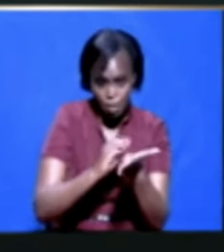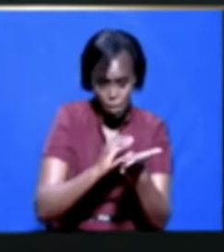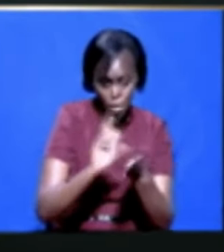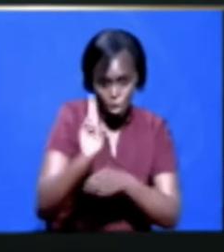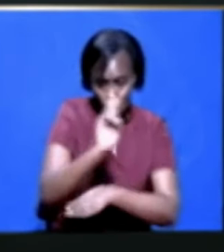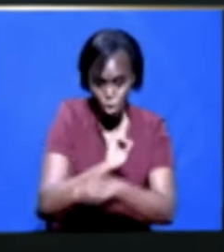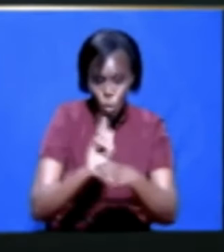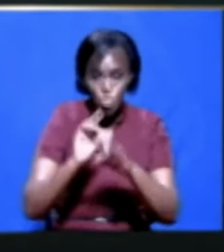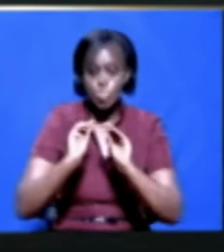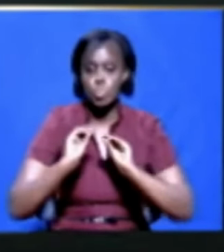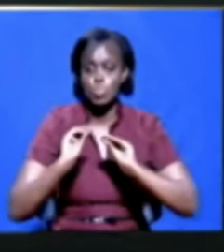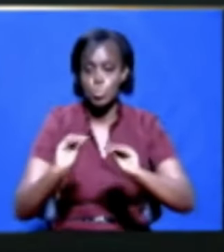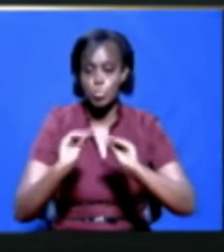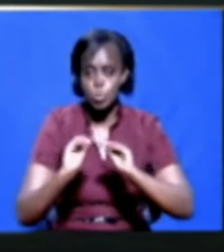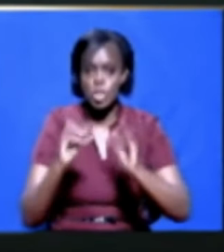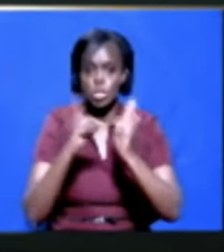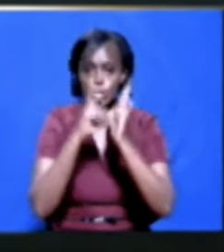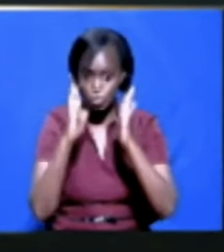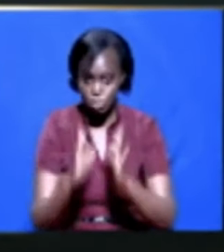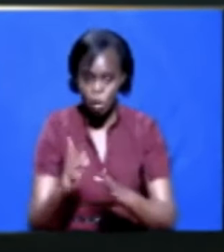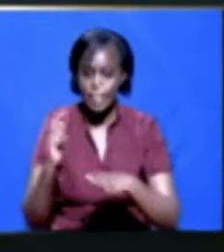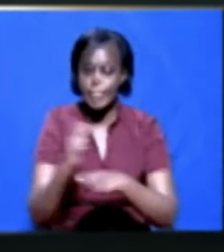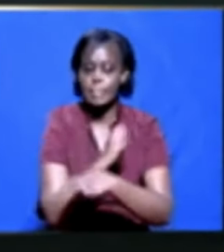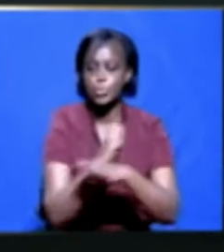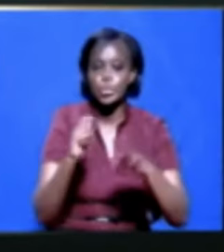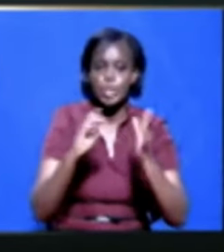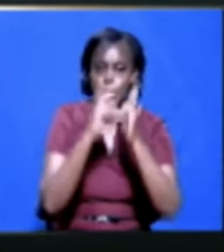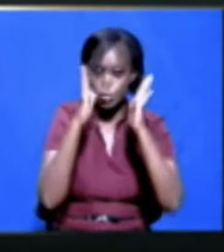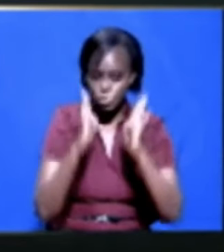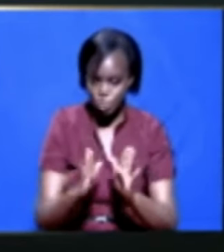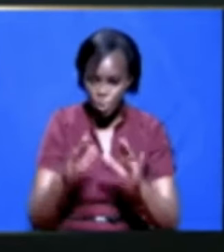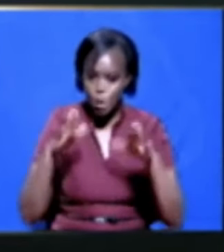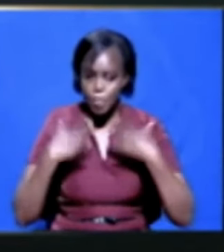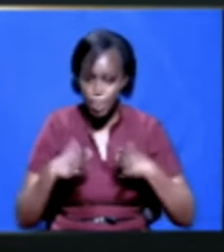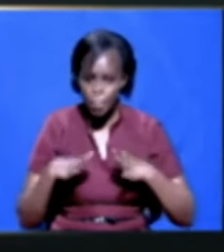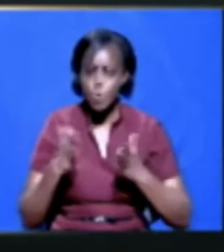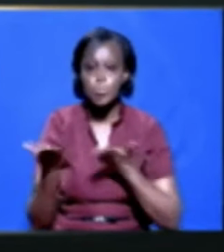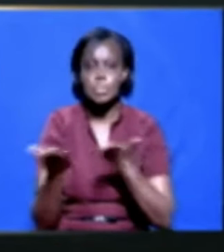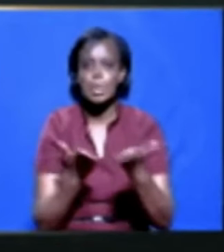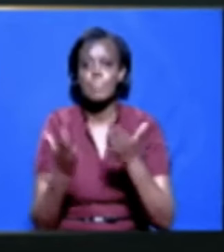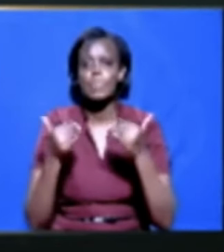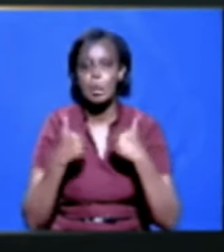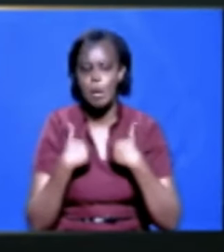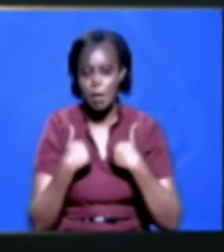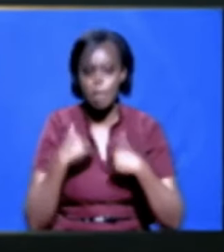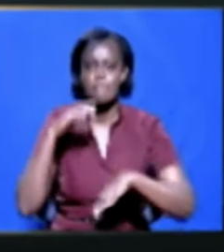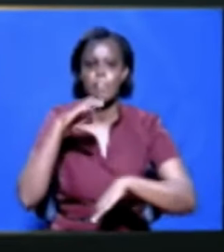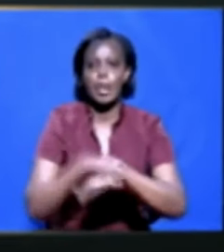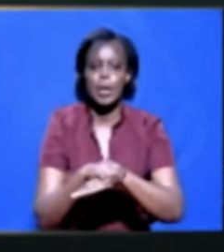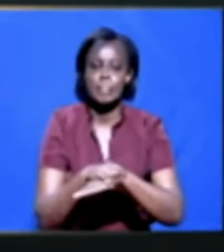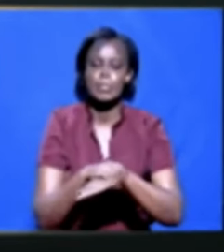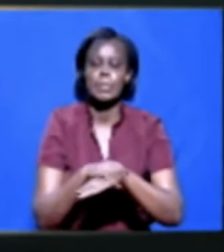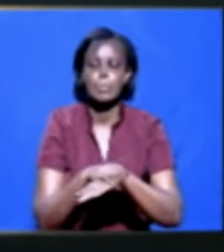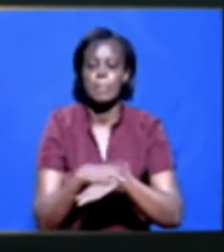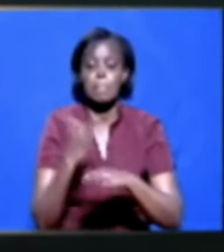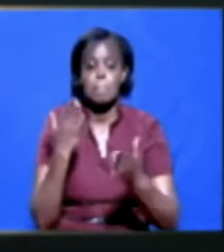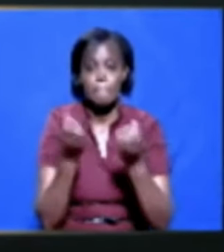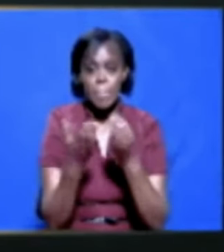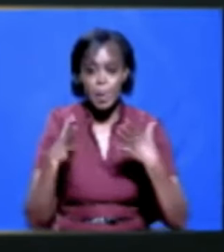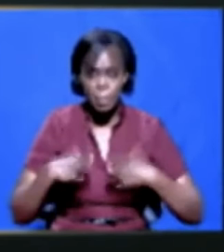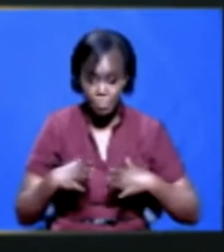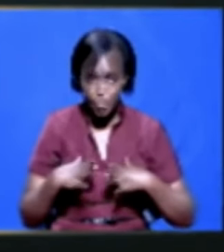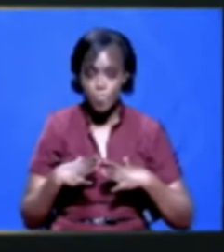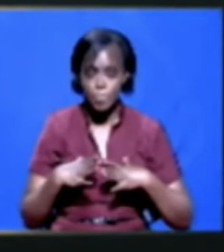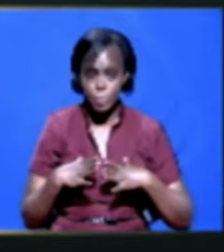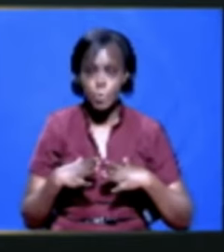training doctors like that so that our people can get the service they need. Otherwise, many people are going to